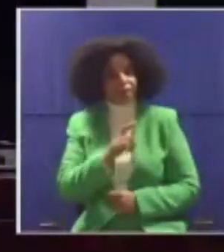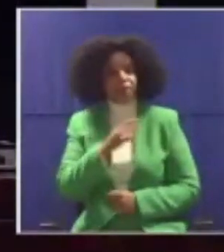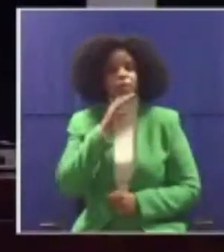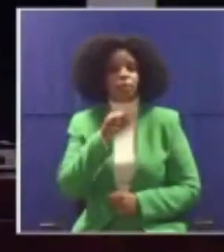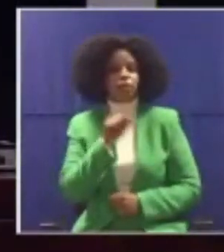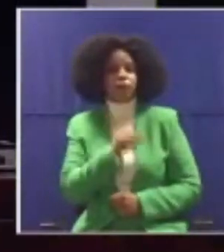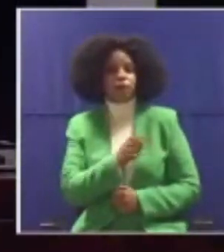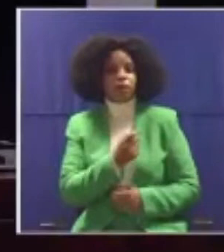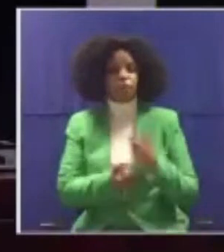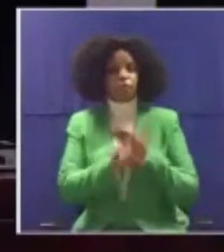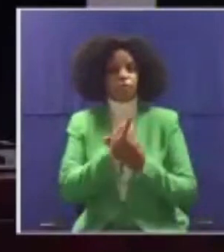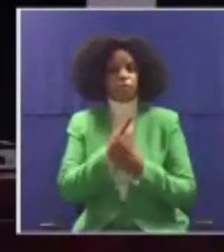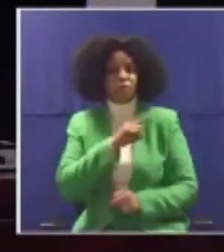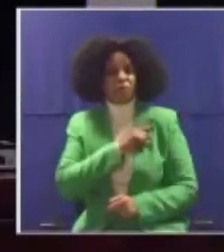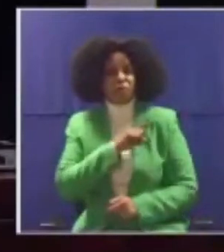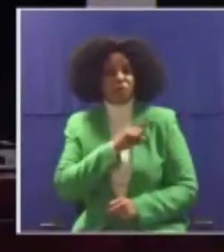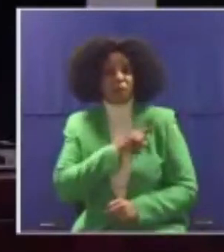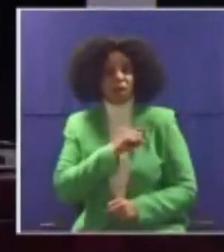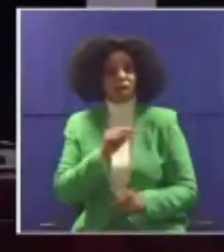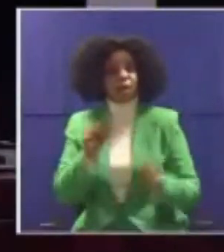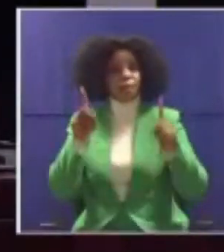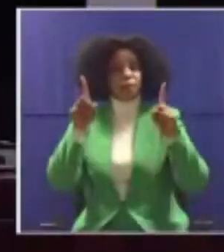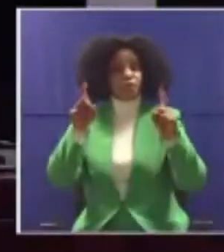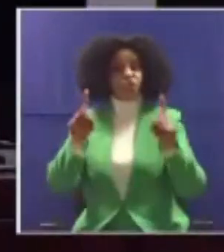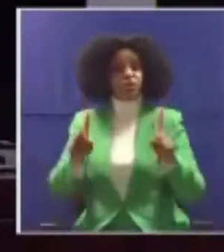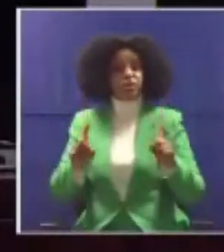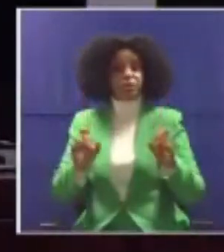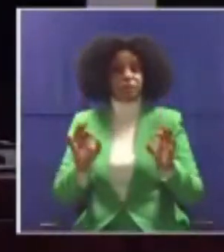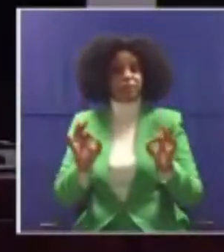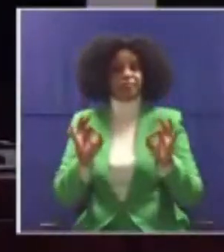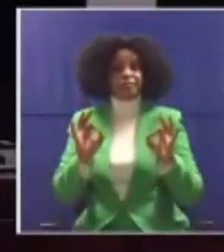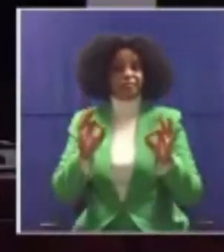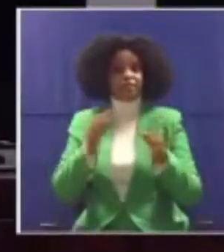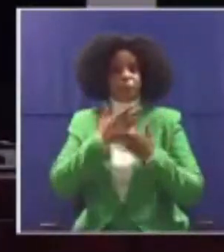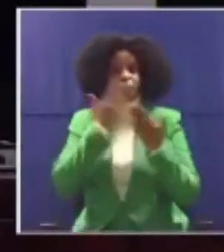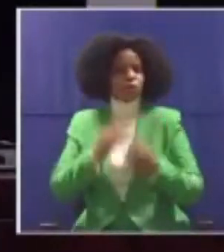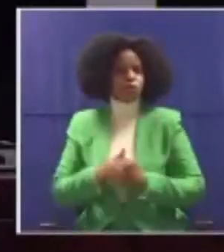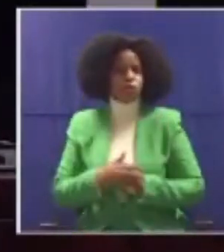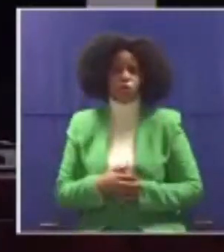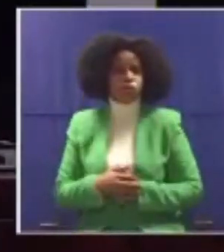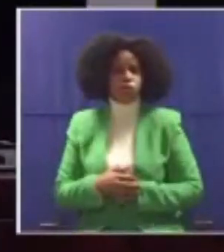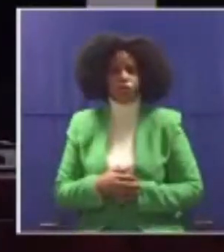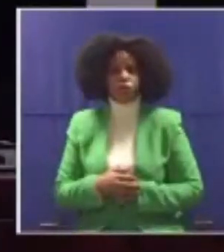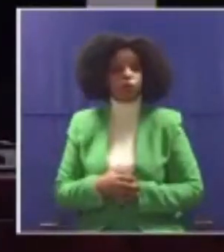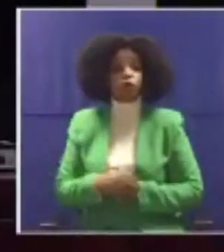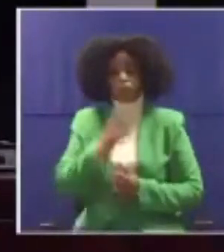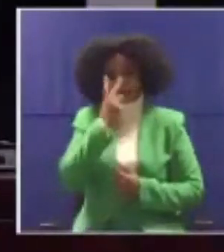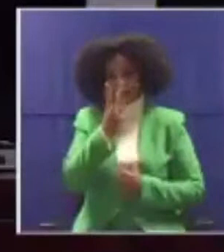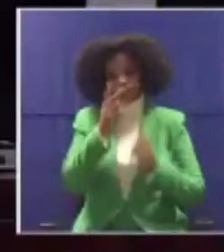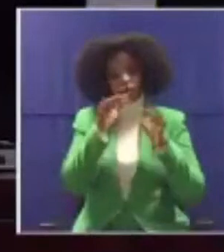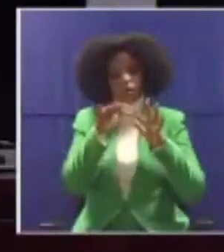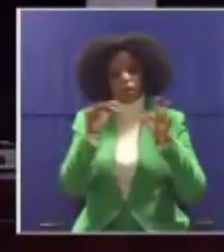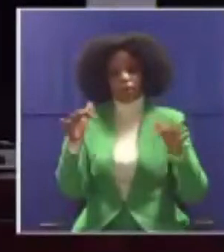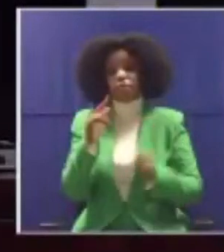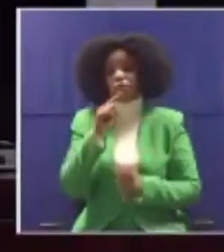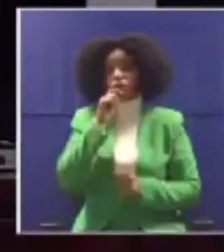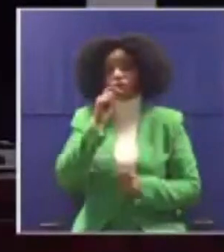solid principles. So you end up people really fighting for